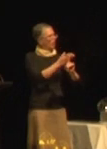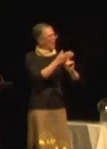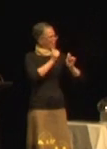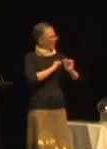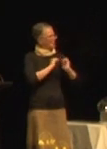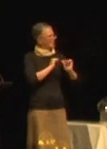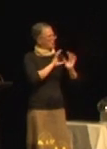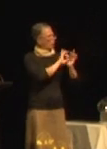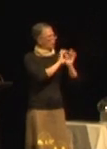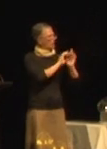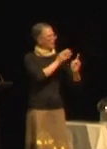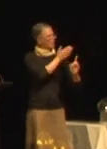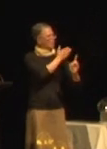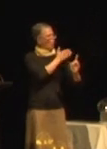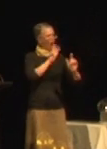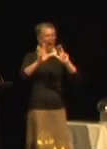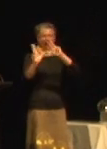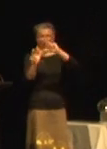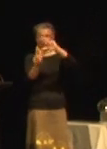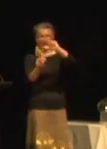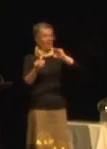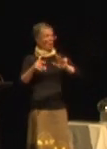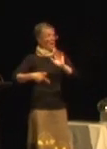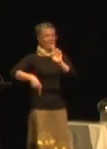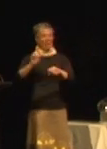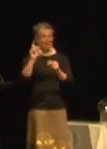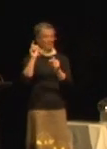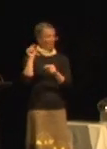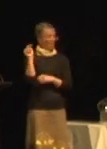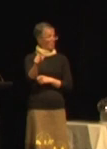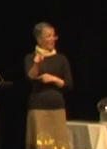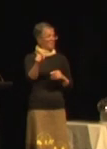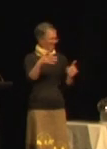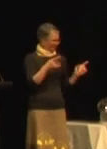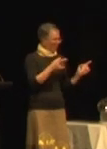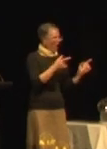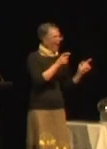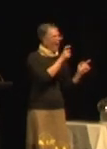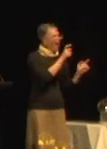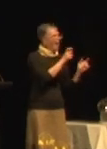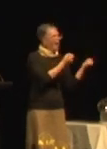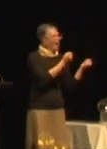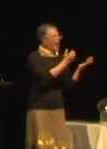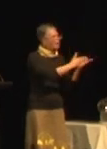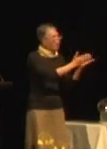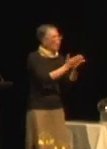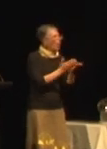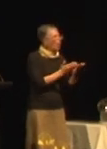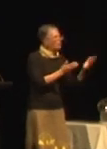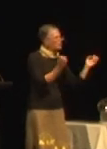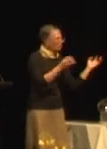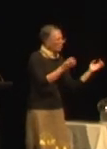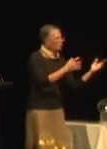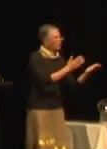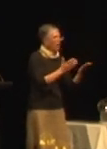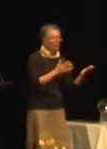together. And when the hurricane hit, they were the ones organizing carpools to take diabetics to dialysis, to take women to the hospital to give